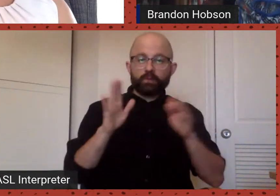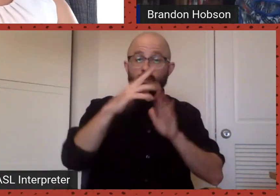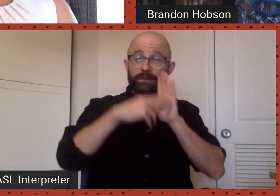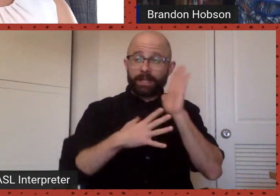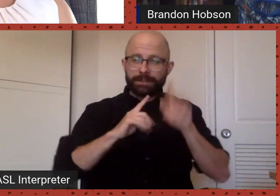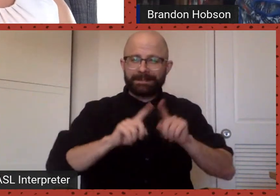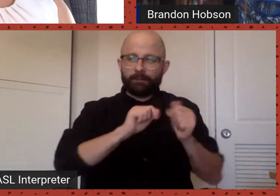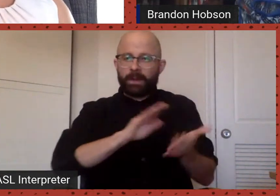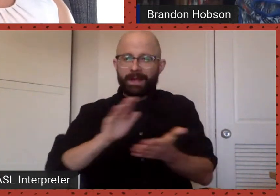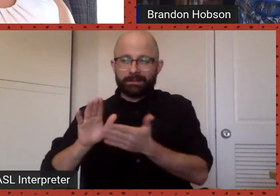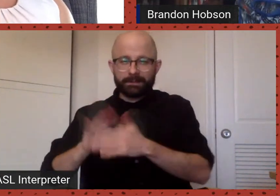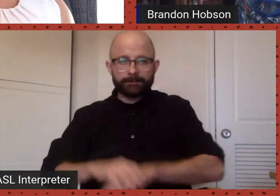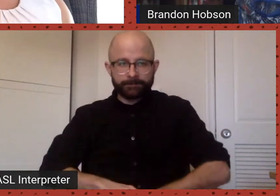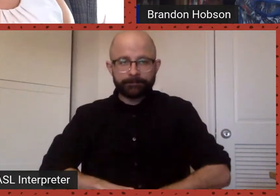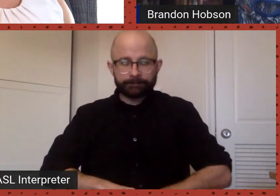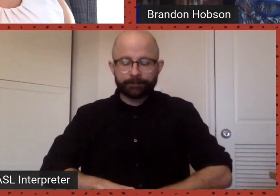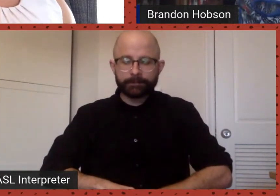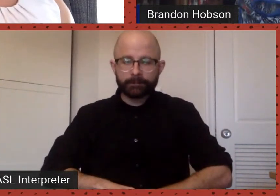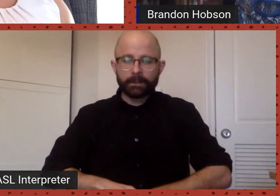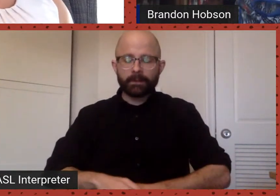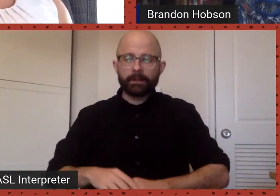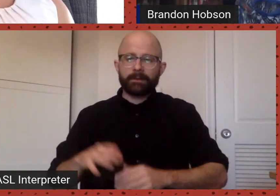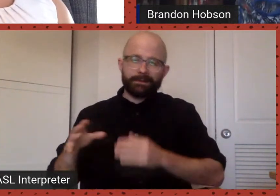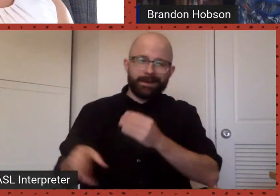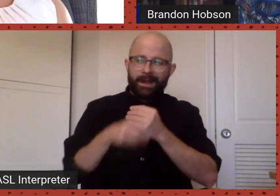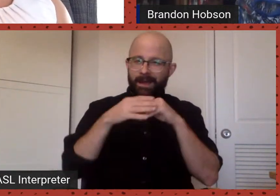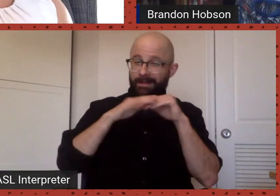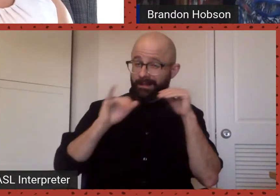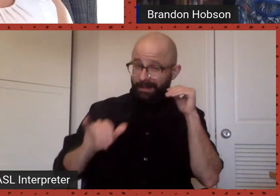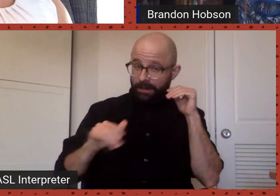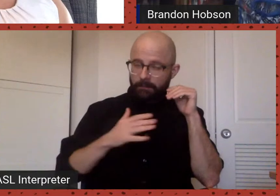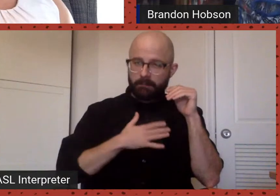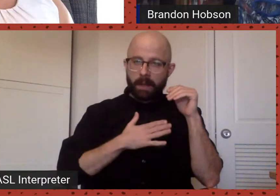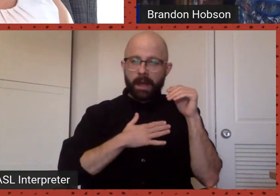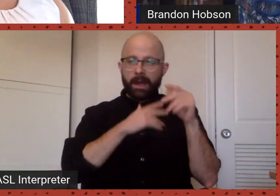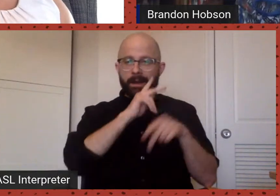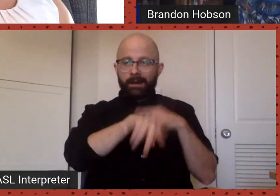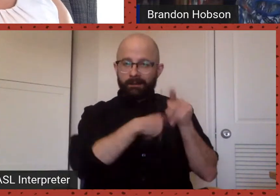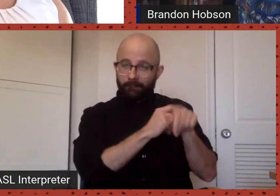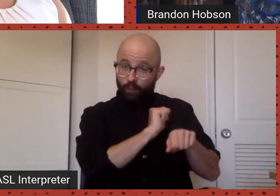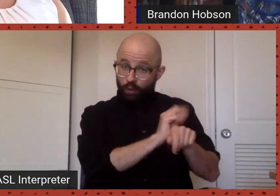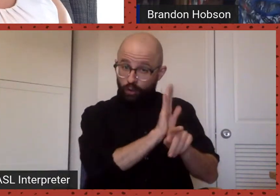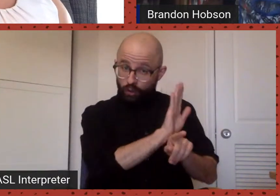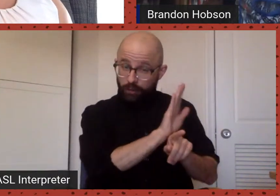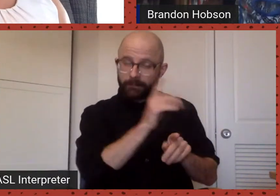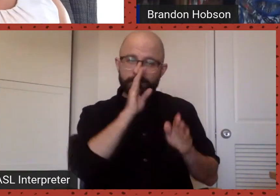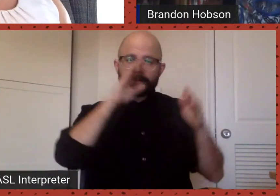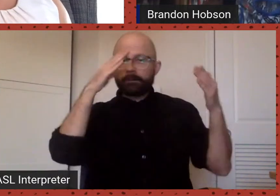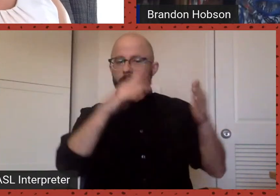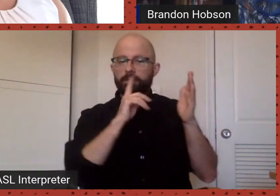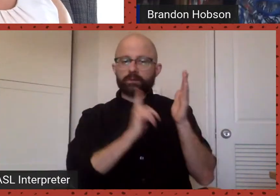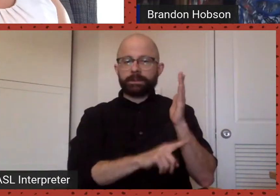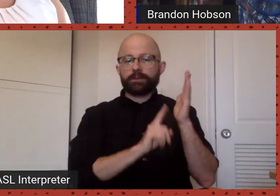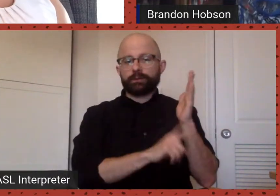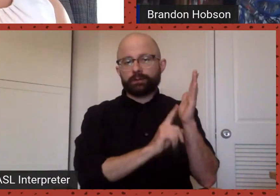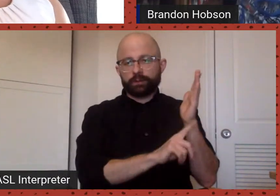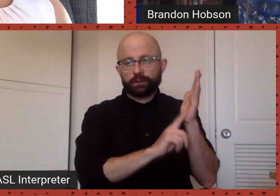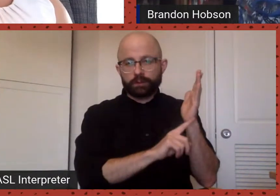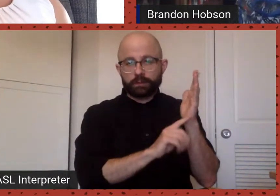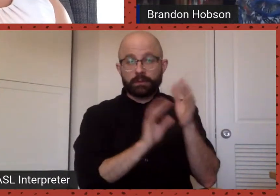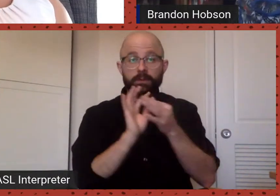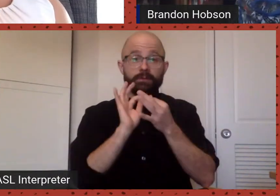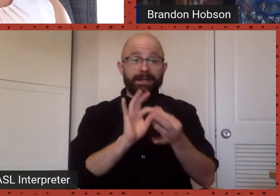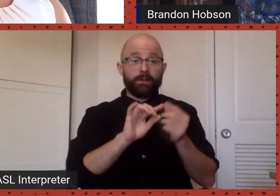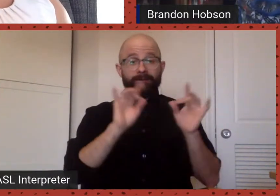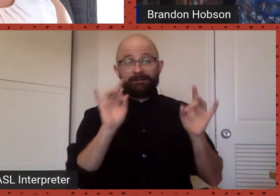upon that, again, my line of work is actually focused on research on violence in